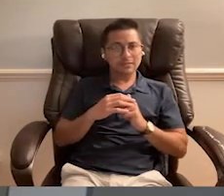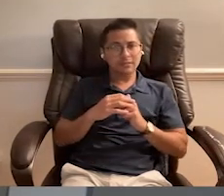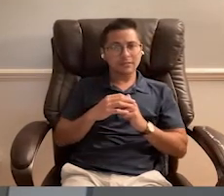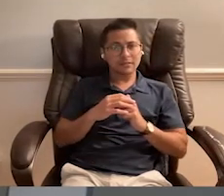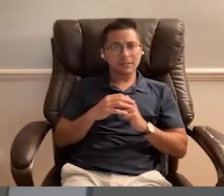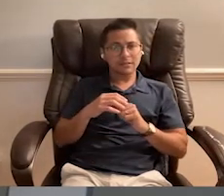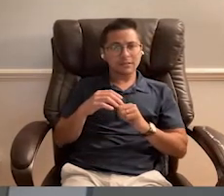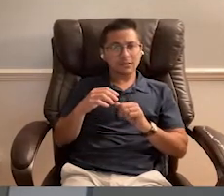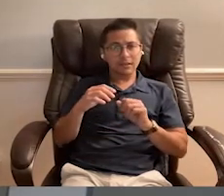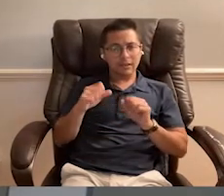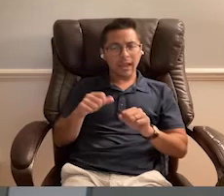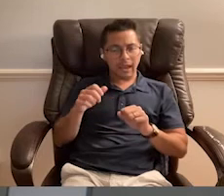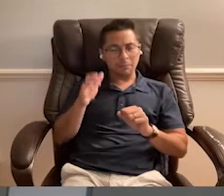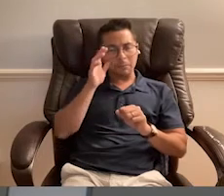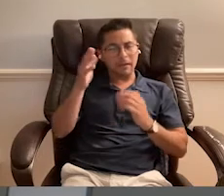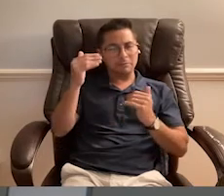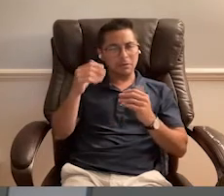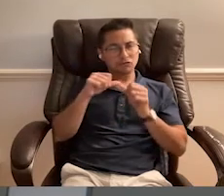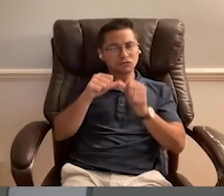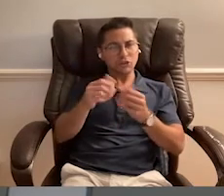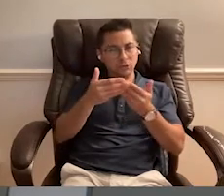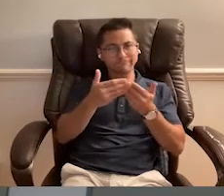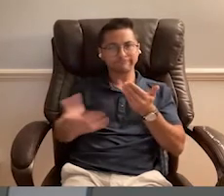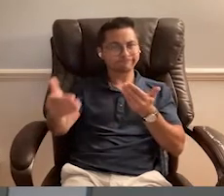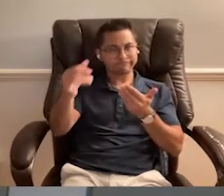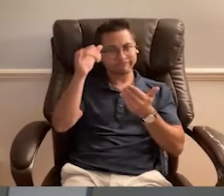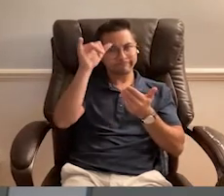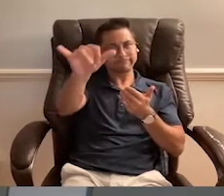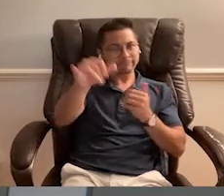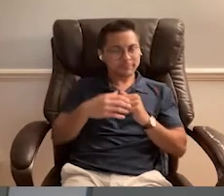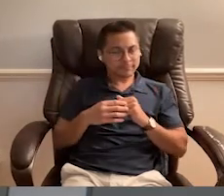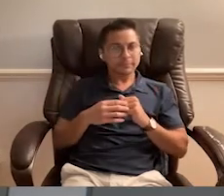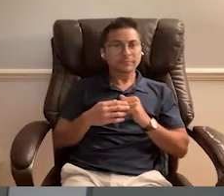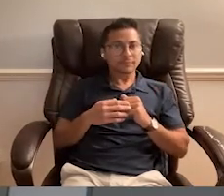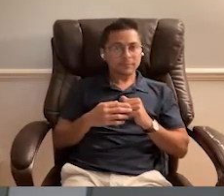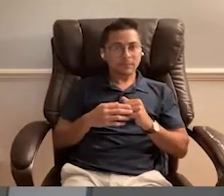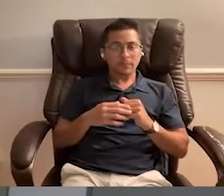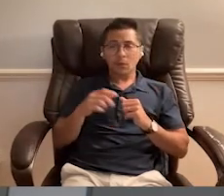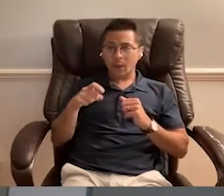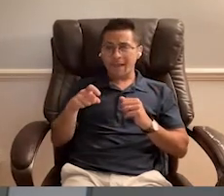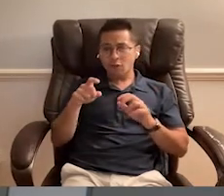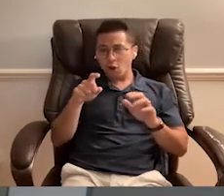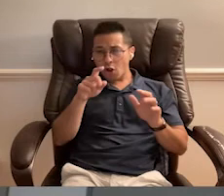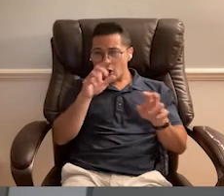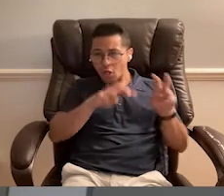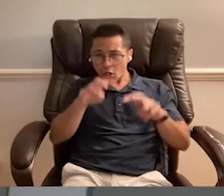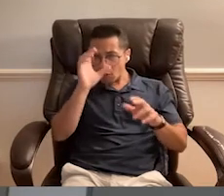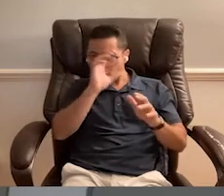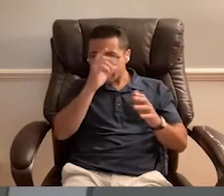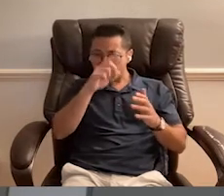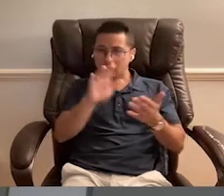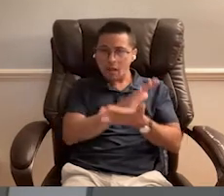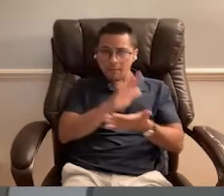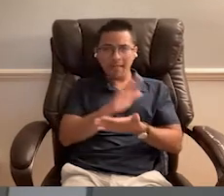manifests before the age of 18 and can reasonably be expected to continue indefinitely. So we will have